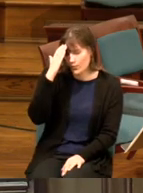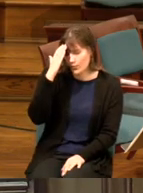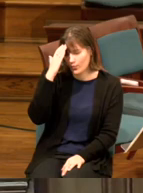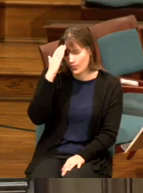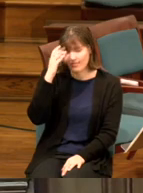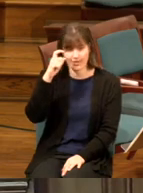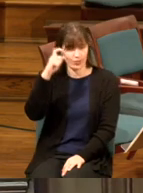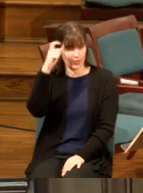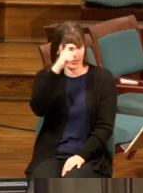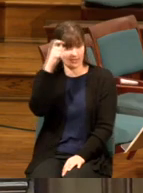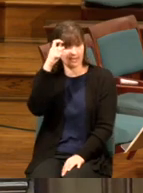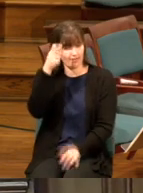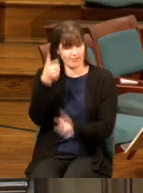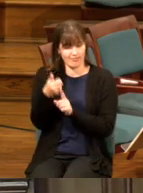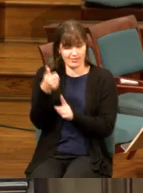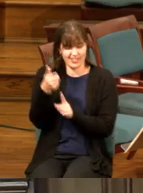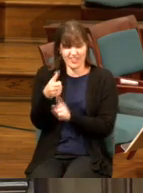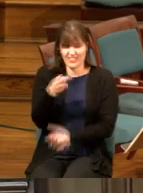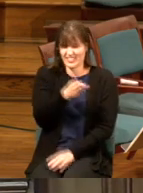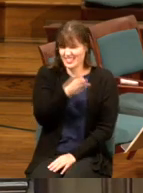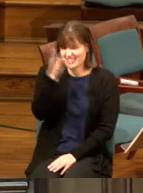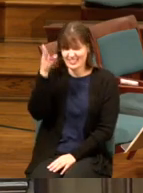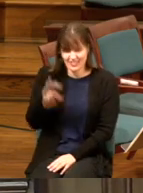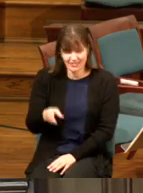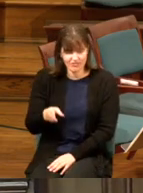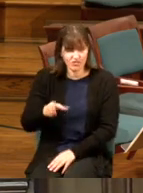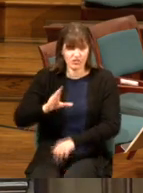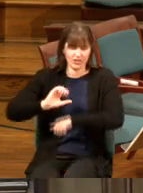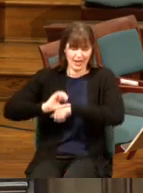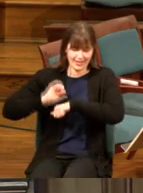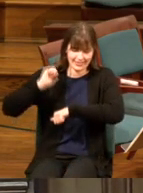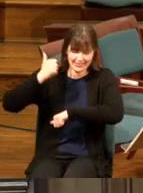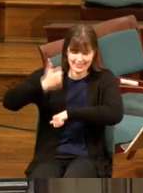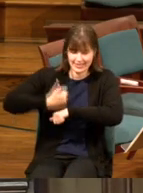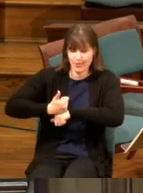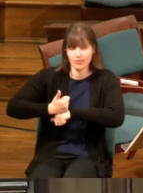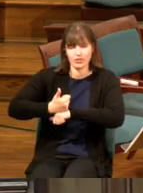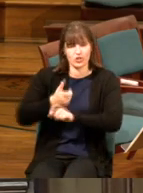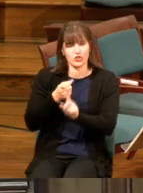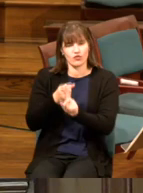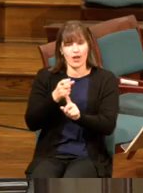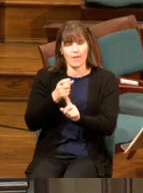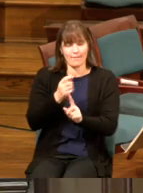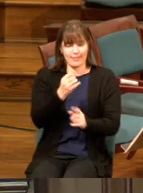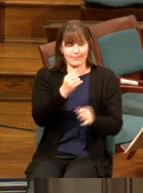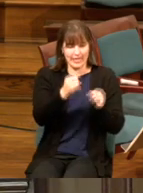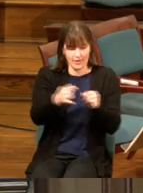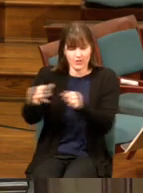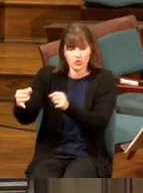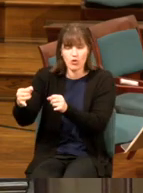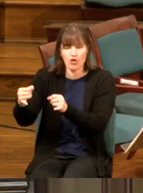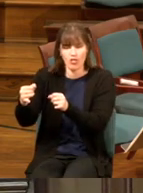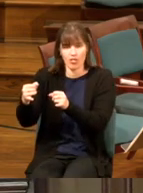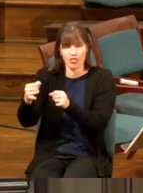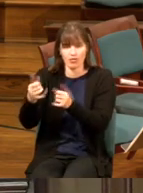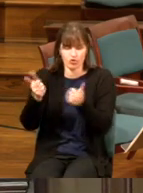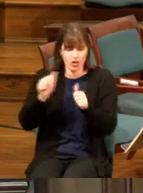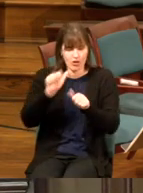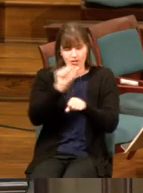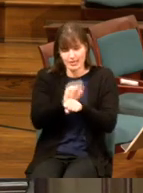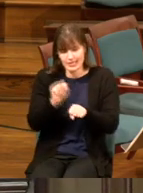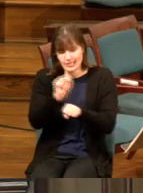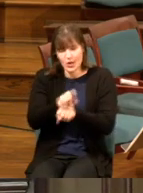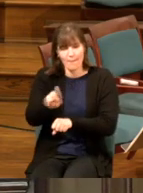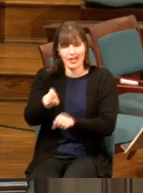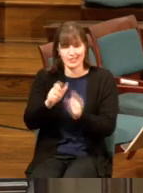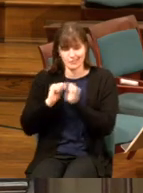that wisdom is never established from individual flourishing apart from the